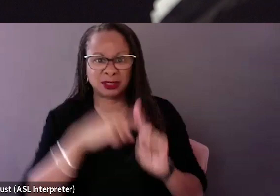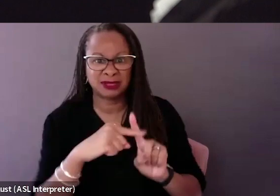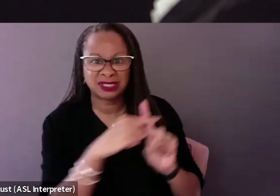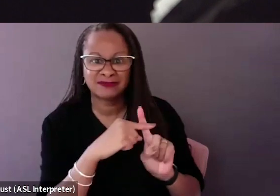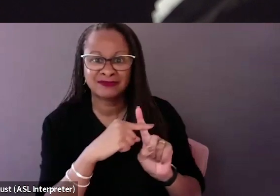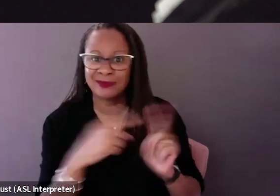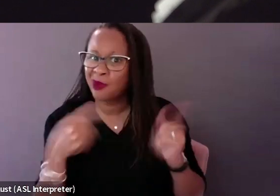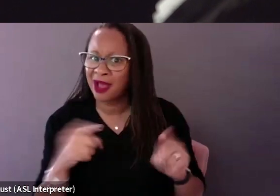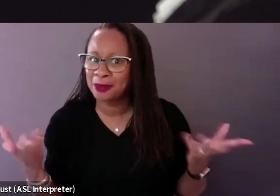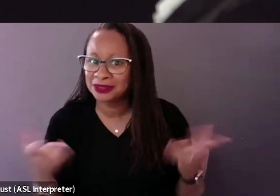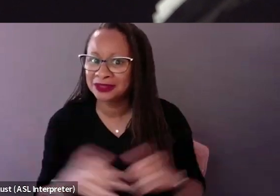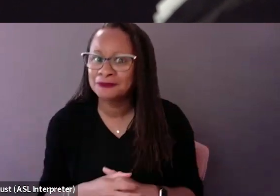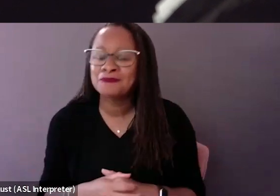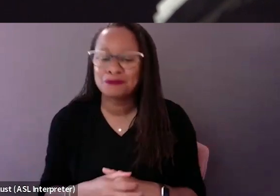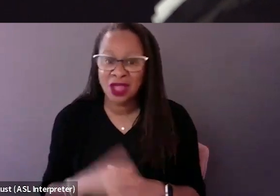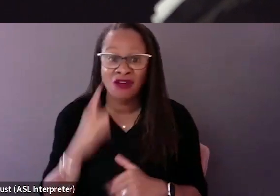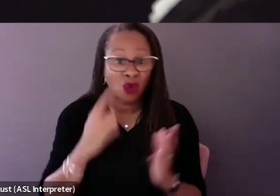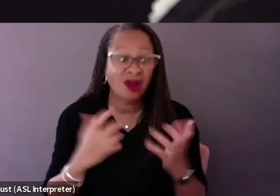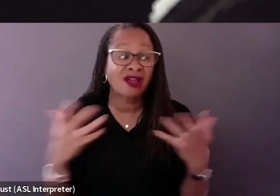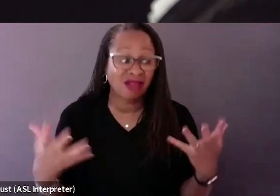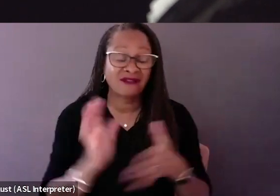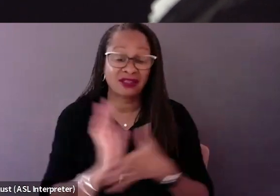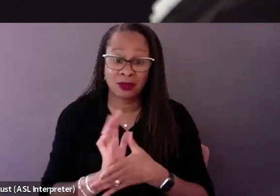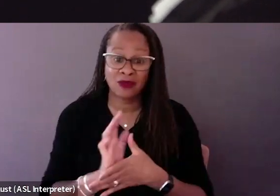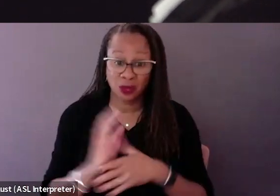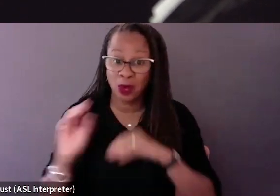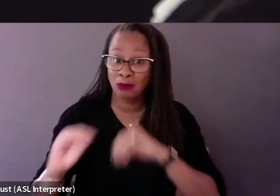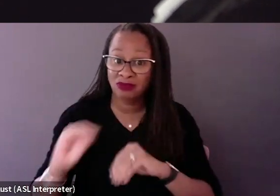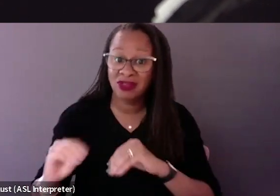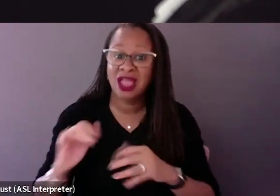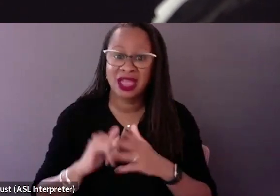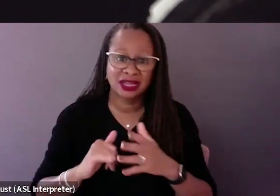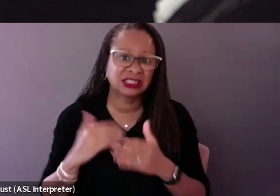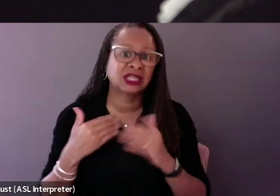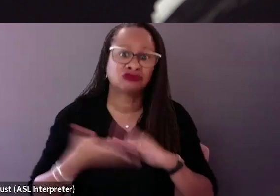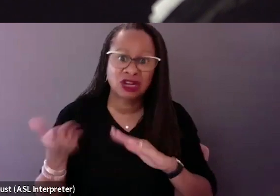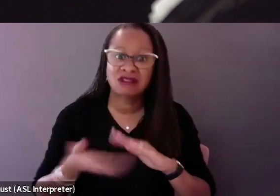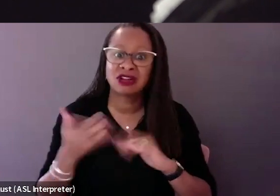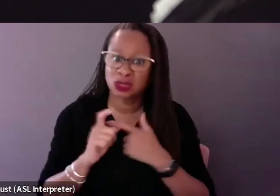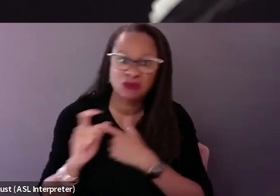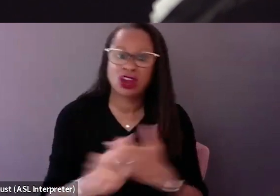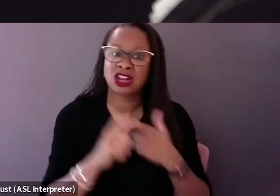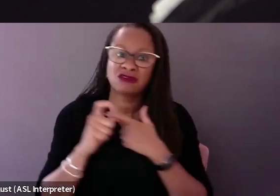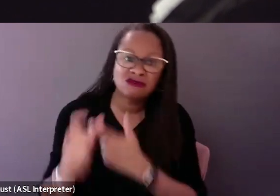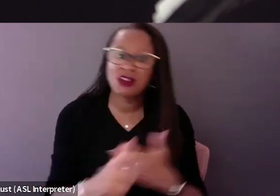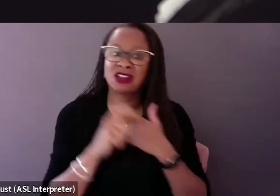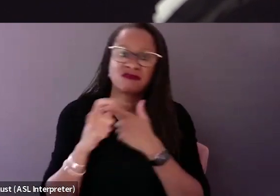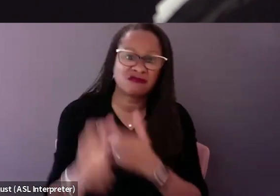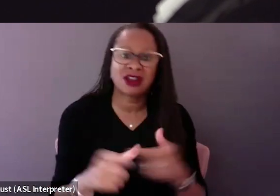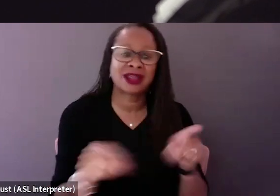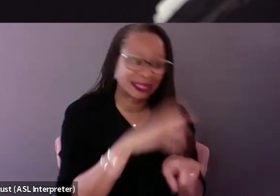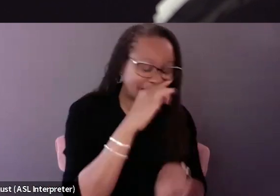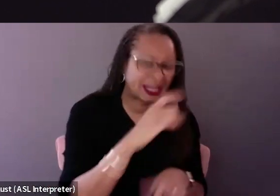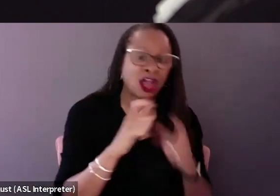And so I think for a lot of the movie, and we put that in the movie, there's a running and running and running. He's running as a kid. He's running away